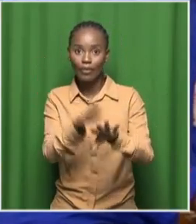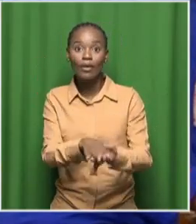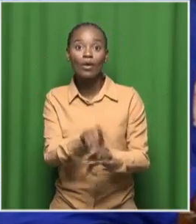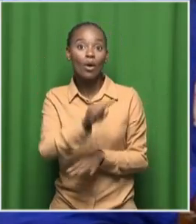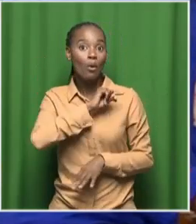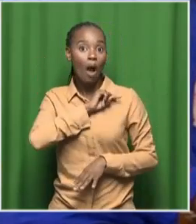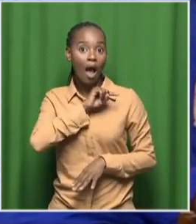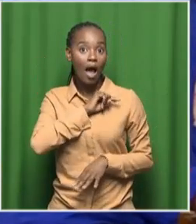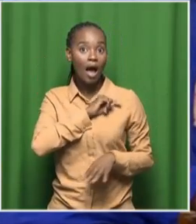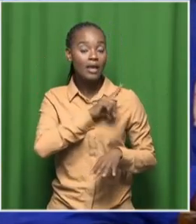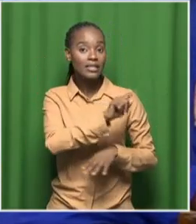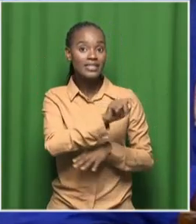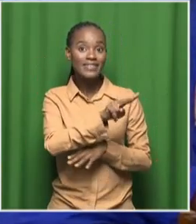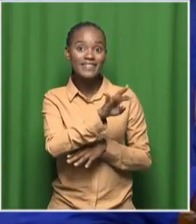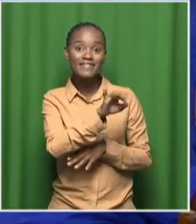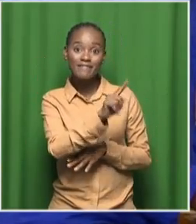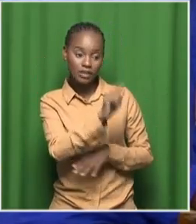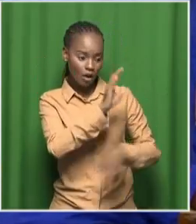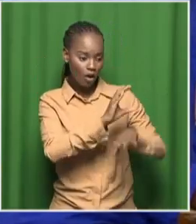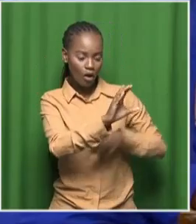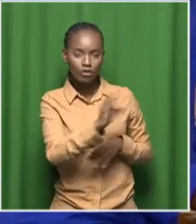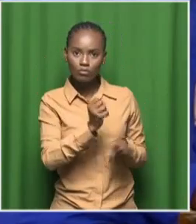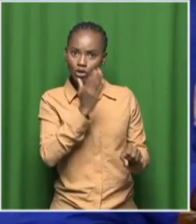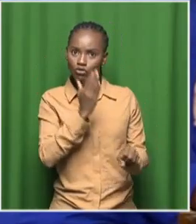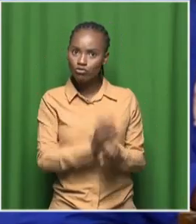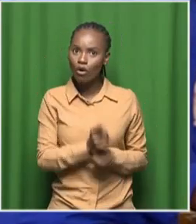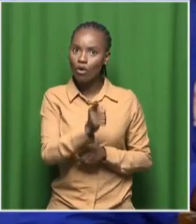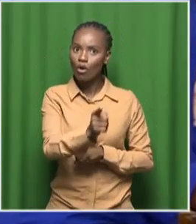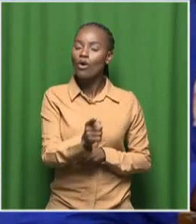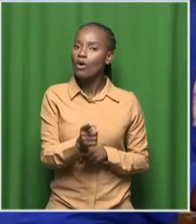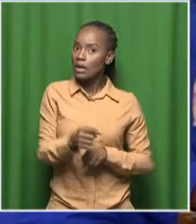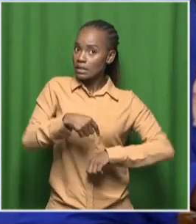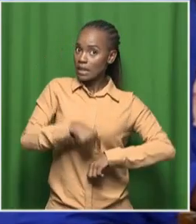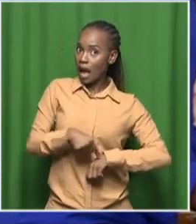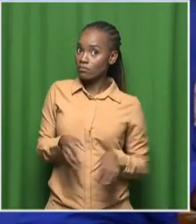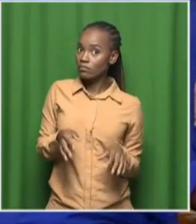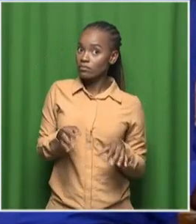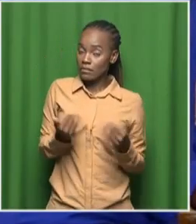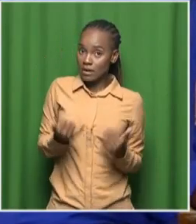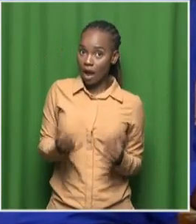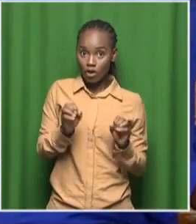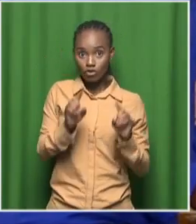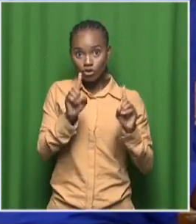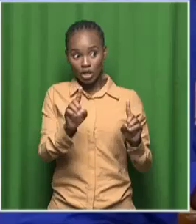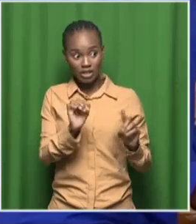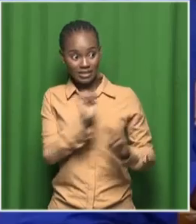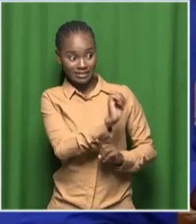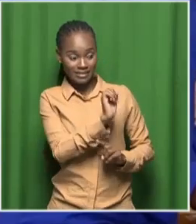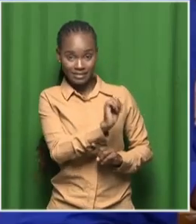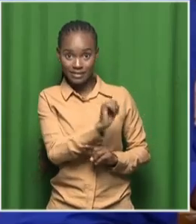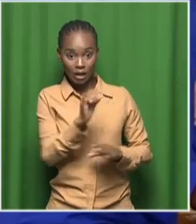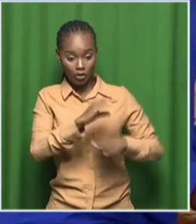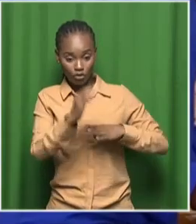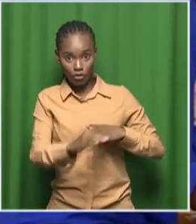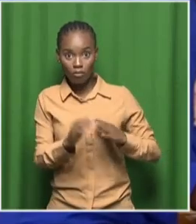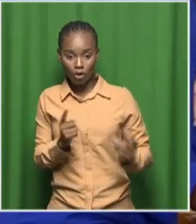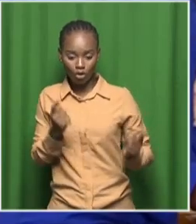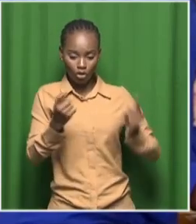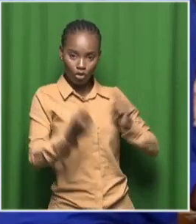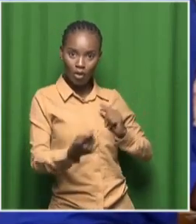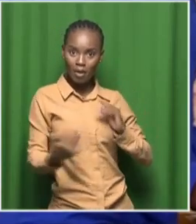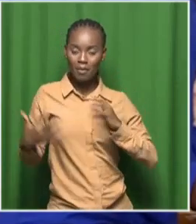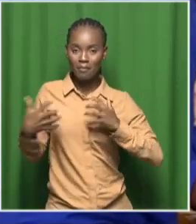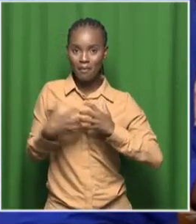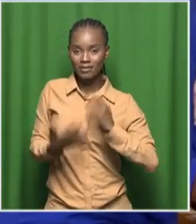also their insistence that, the facilities, the machinery that we use in our